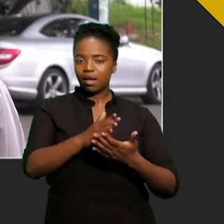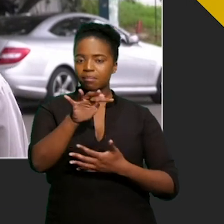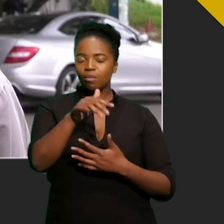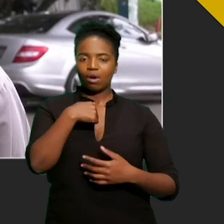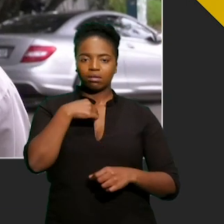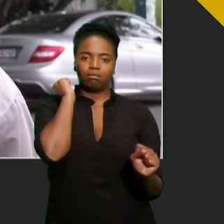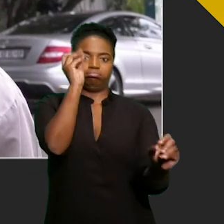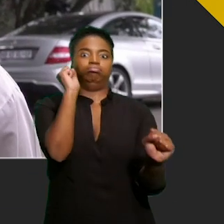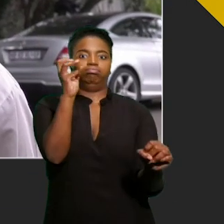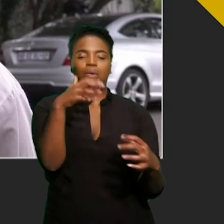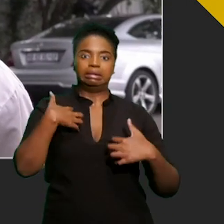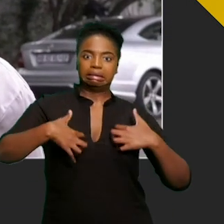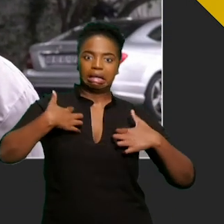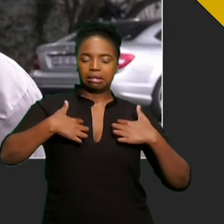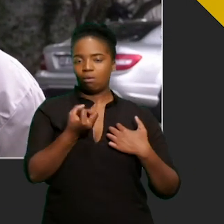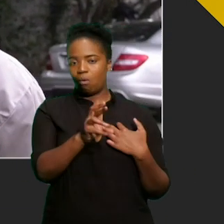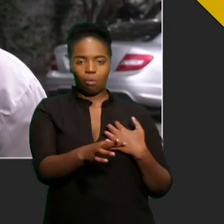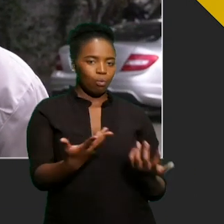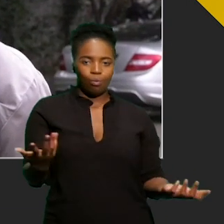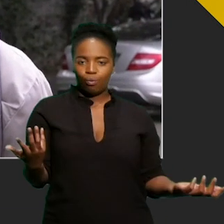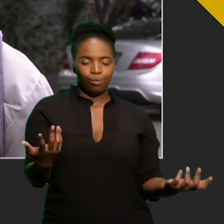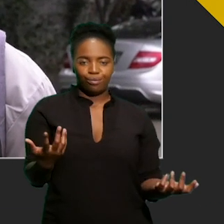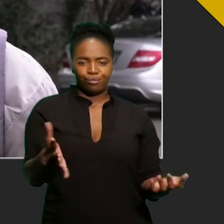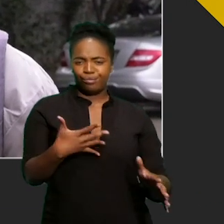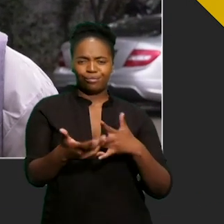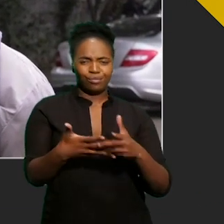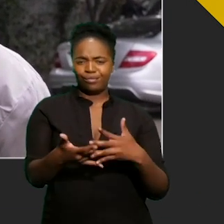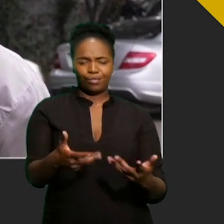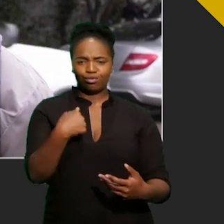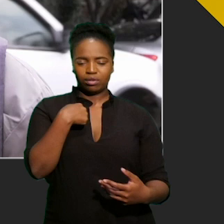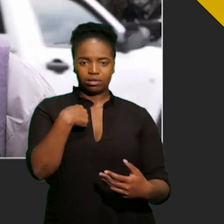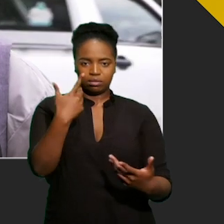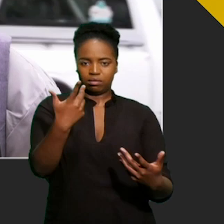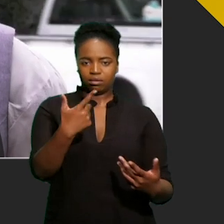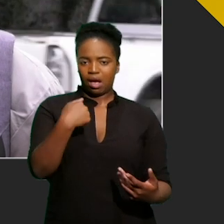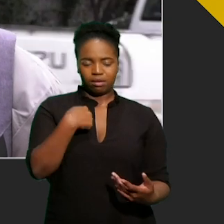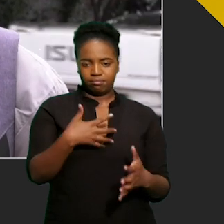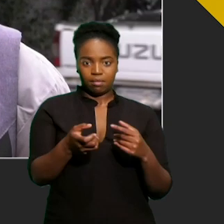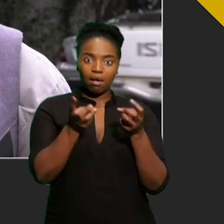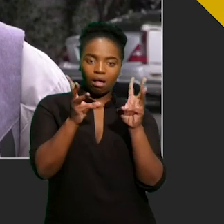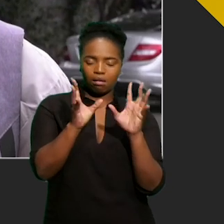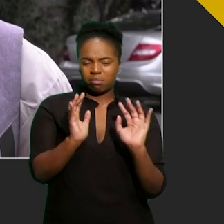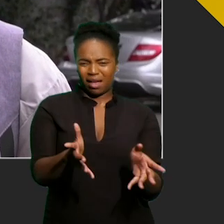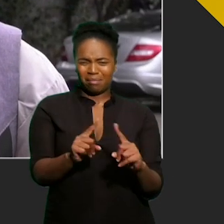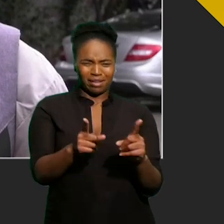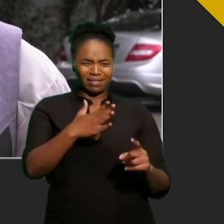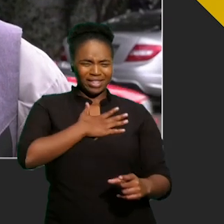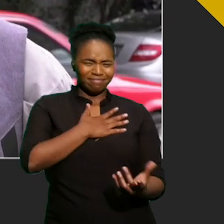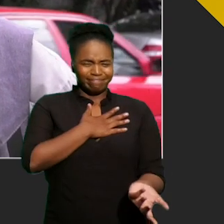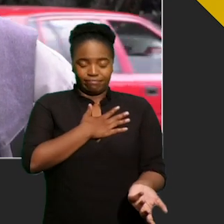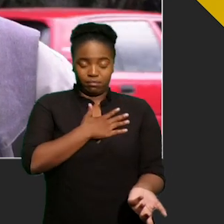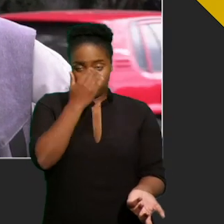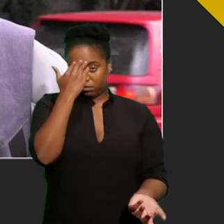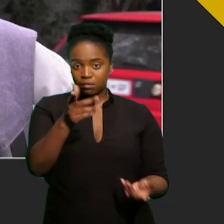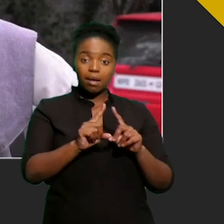story because it's exciting or, you know, whatever just entertains or brings in viewers. So I don't know how to feel sometimes, but I